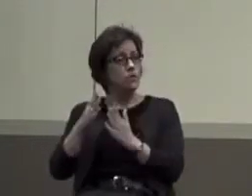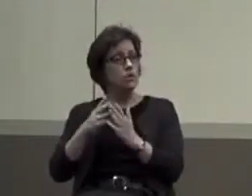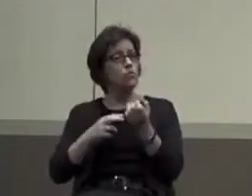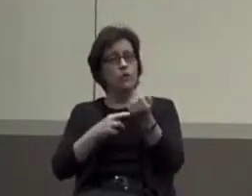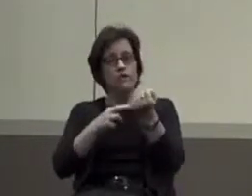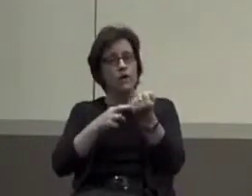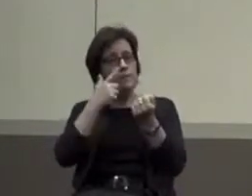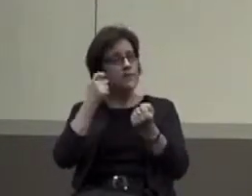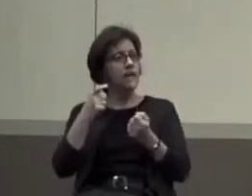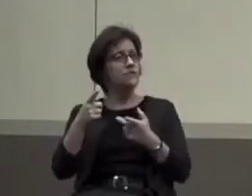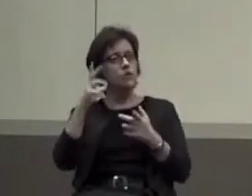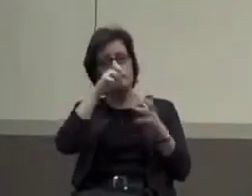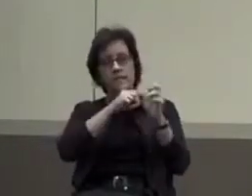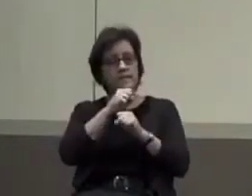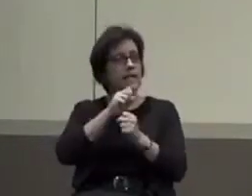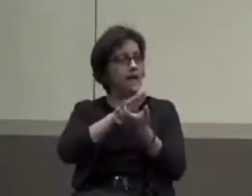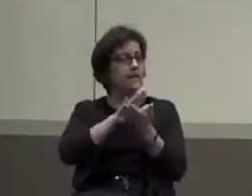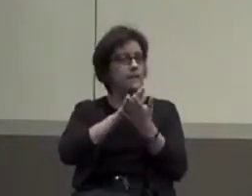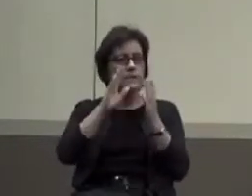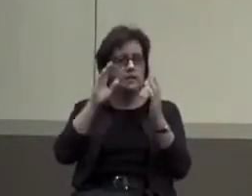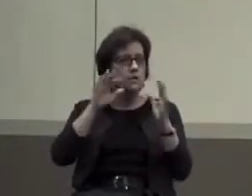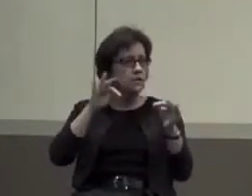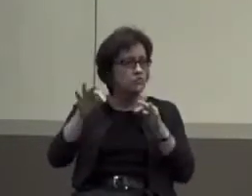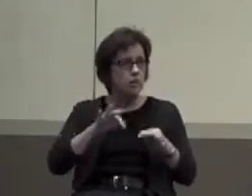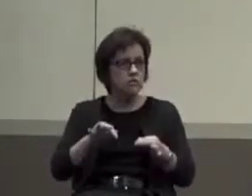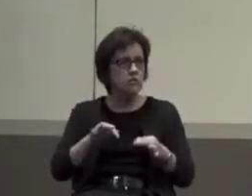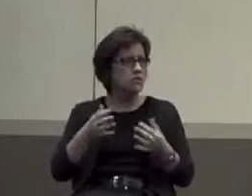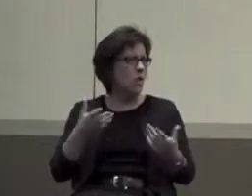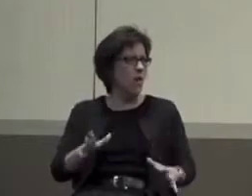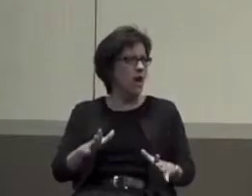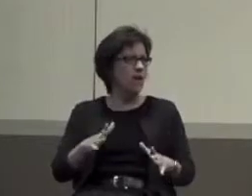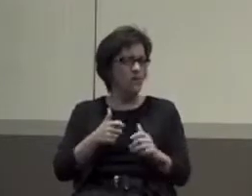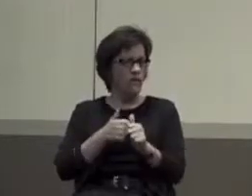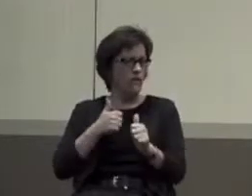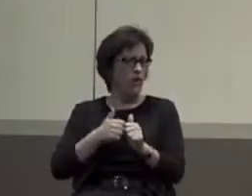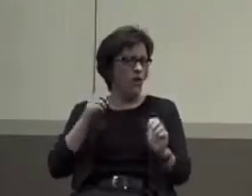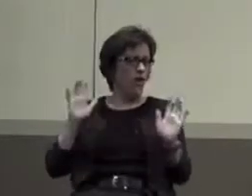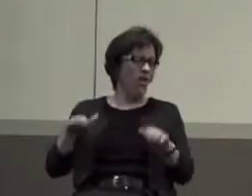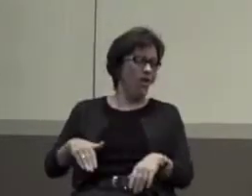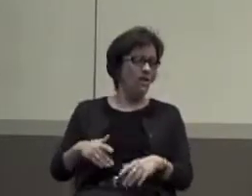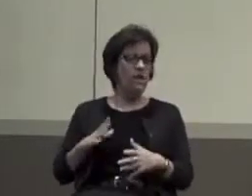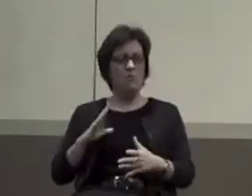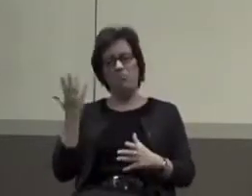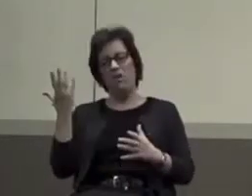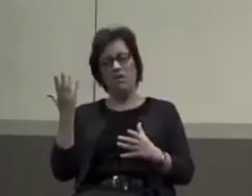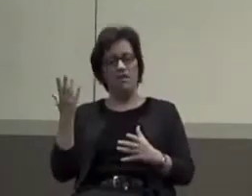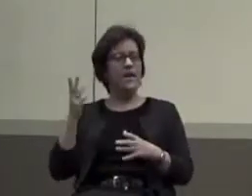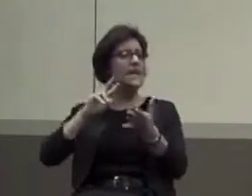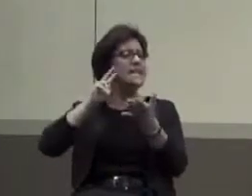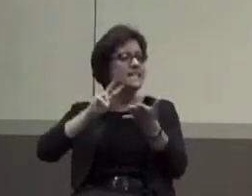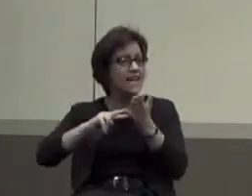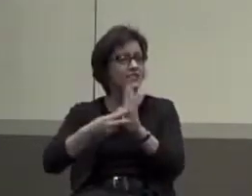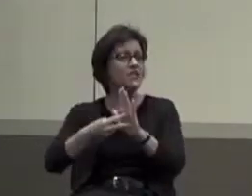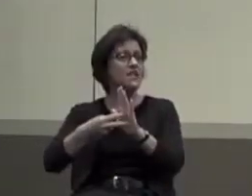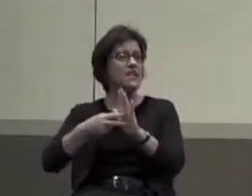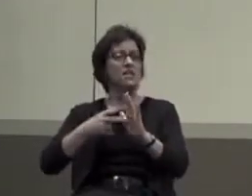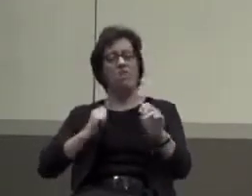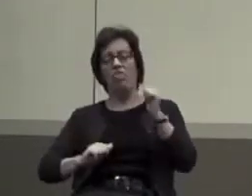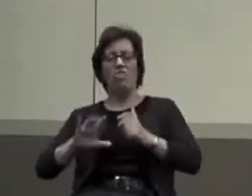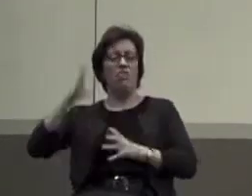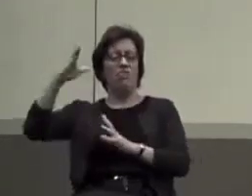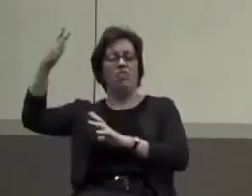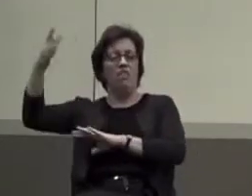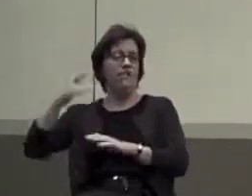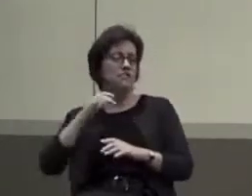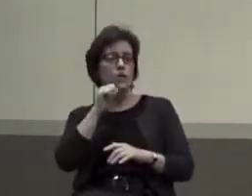academic instruction, and they don't want that. They're trying to avoid that, so they'll act up intentionally so they don't have to